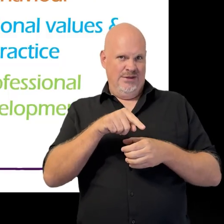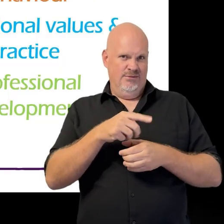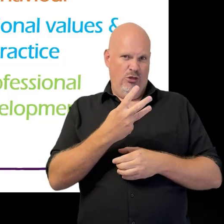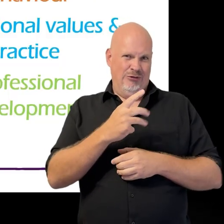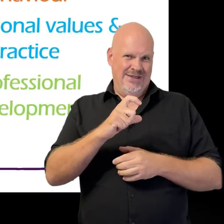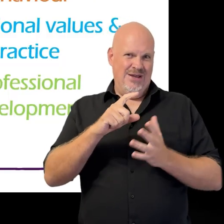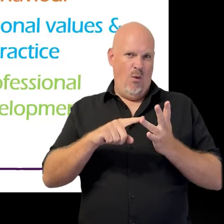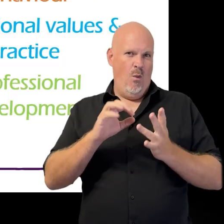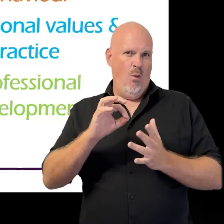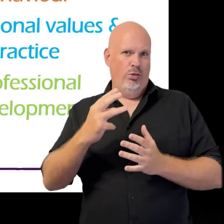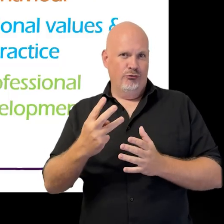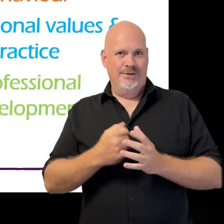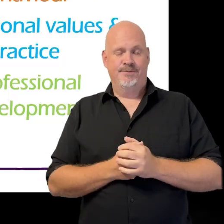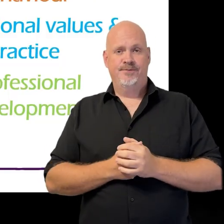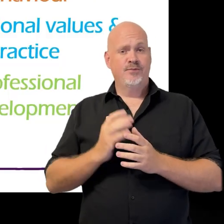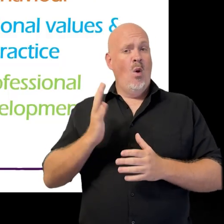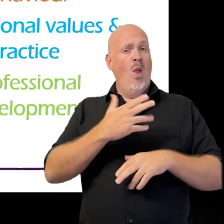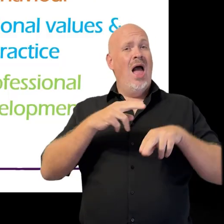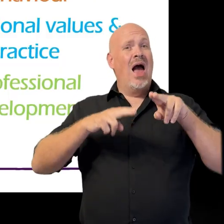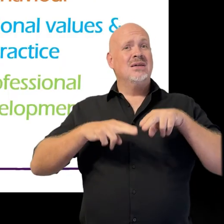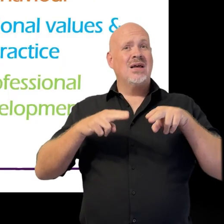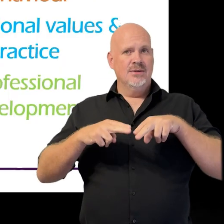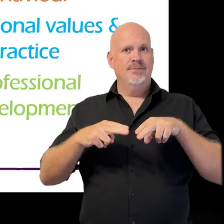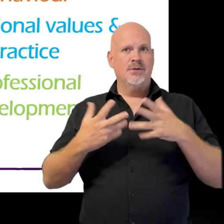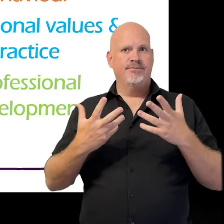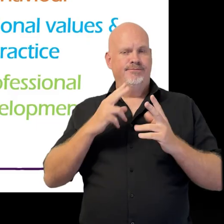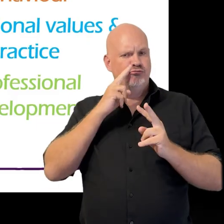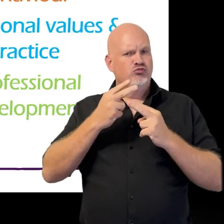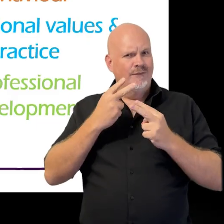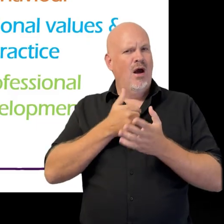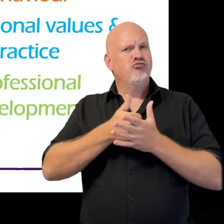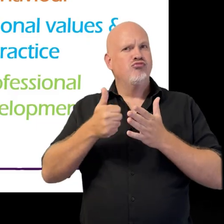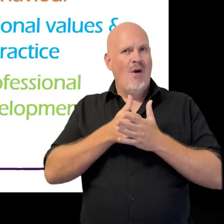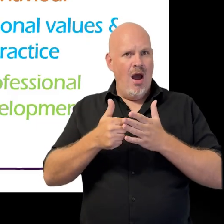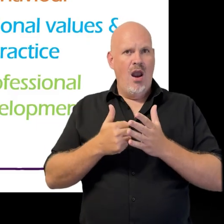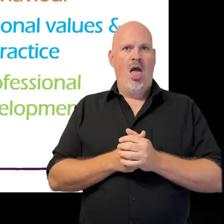our professional development and how we approach our CPD.